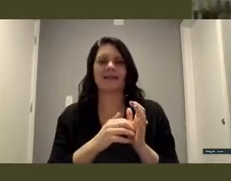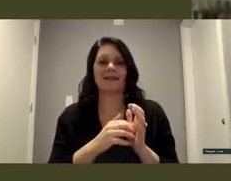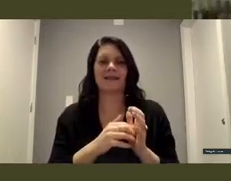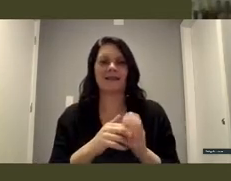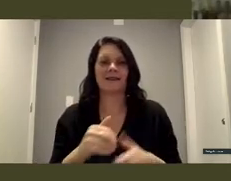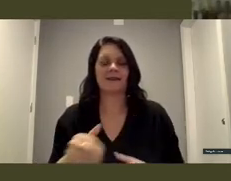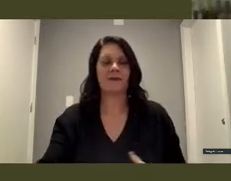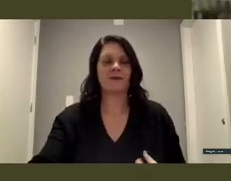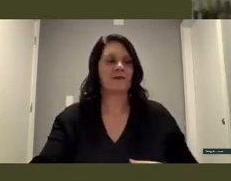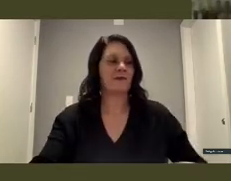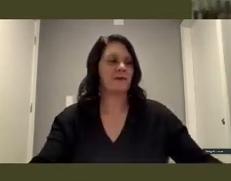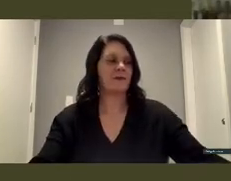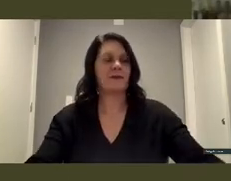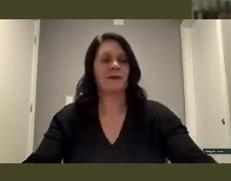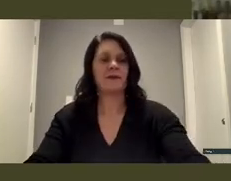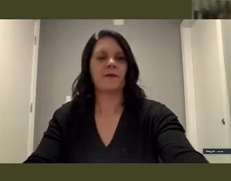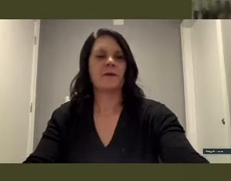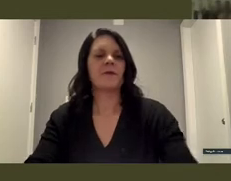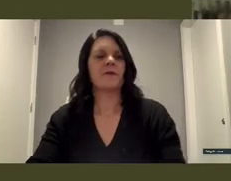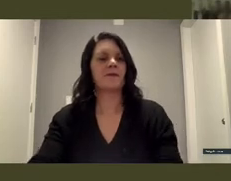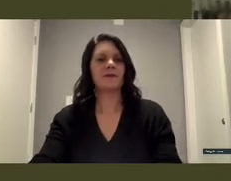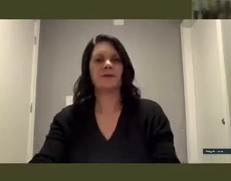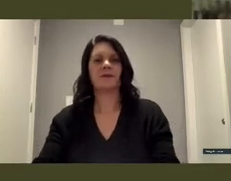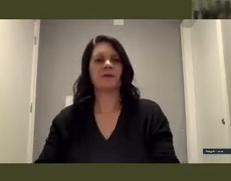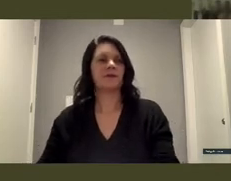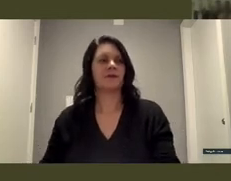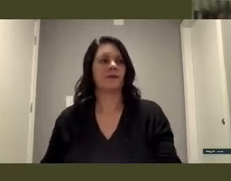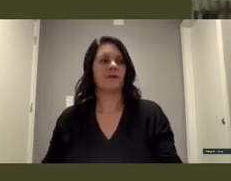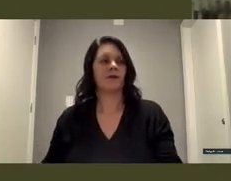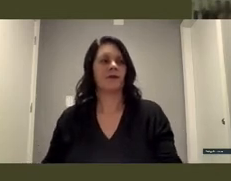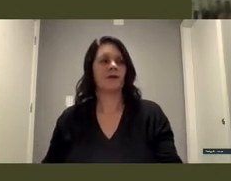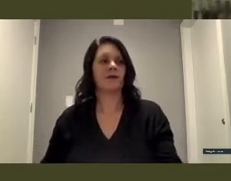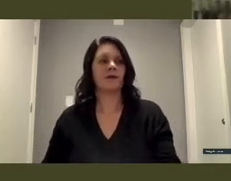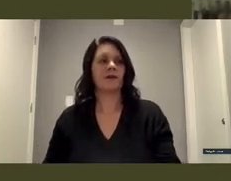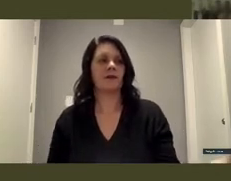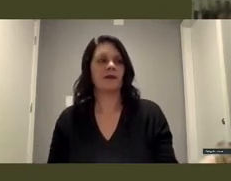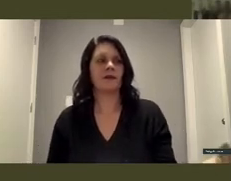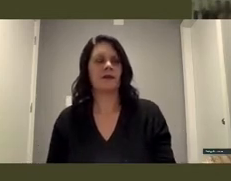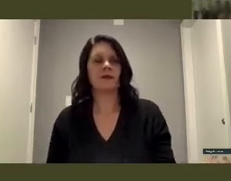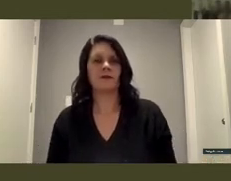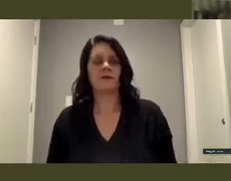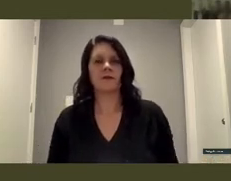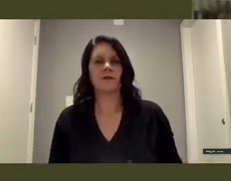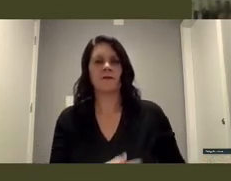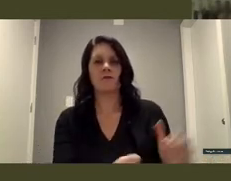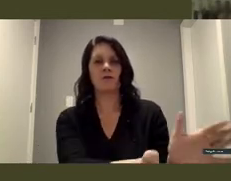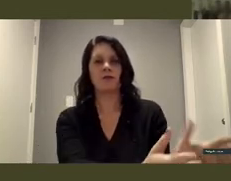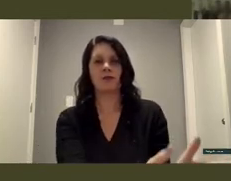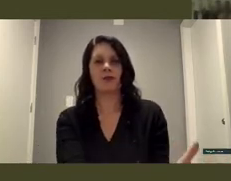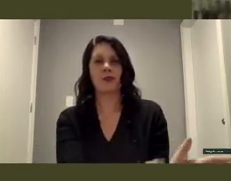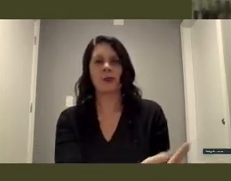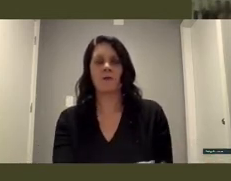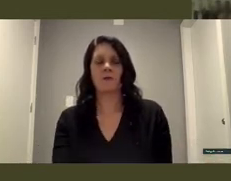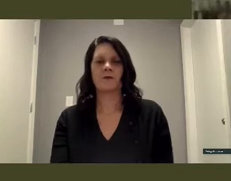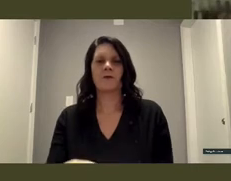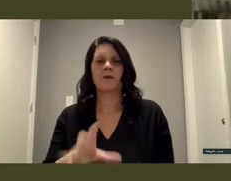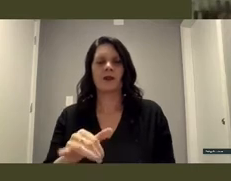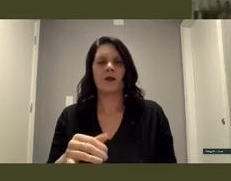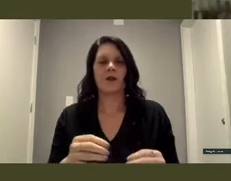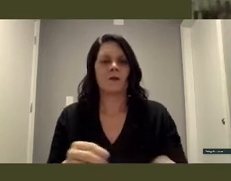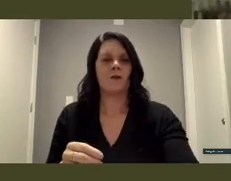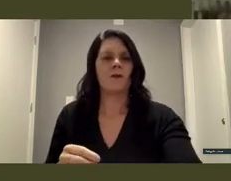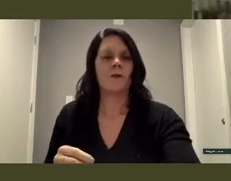first time probably in a few sort of years of the COP negotiations, and then I look forward to sort of having more to come in the